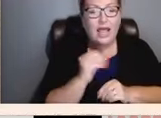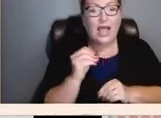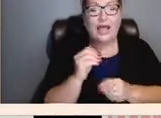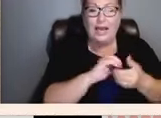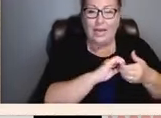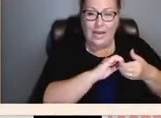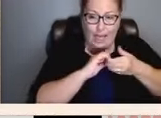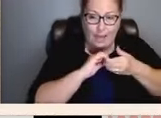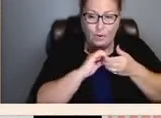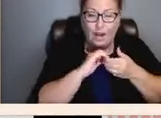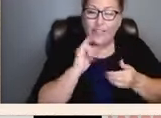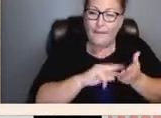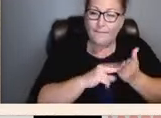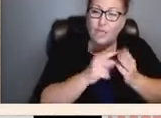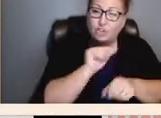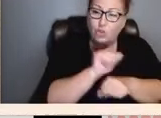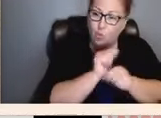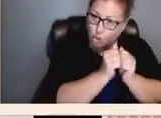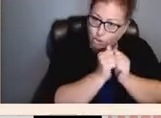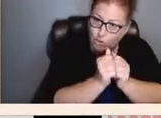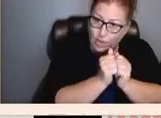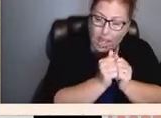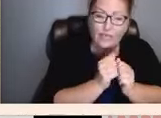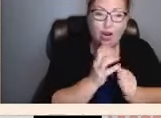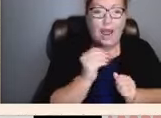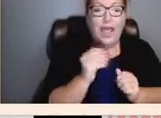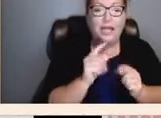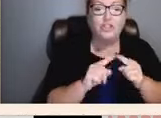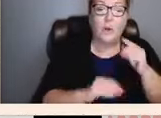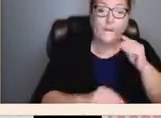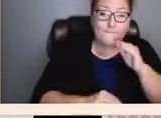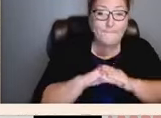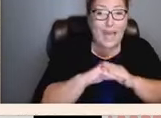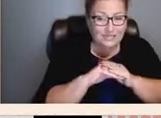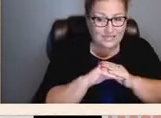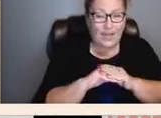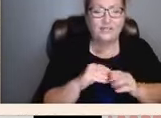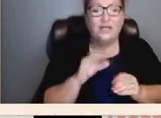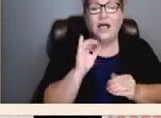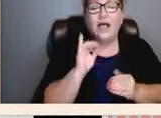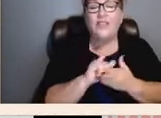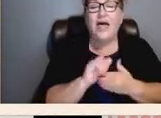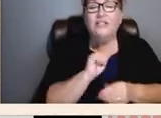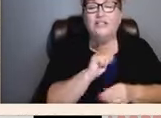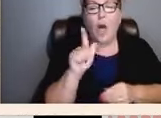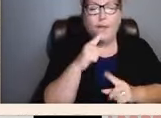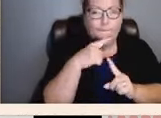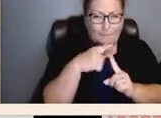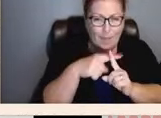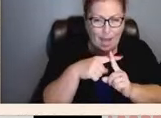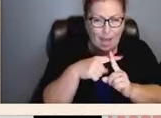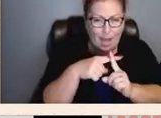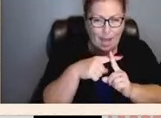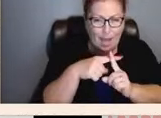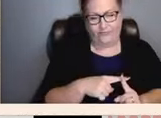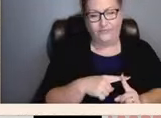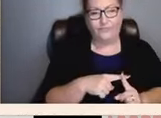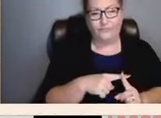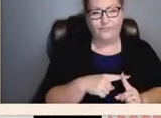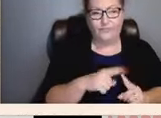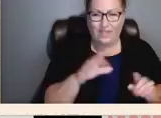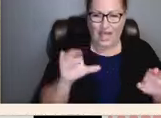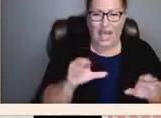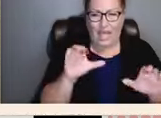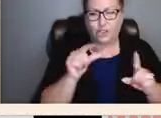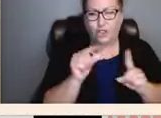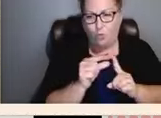means to work together, and to maximize. These are all positive action words, and